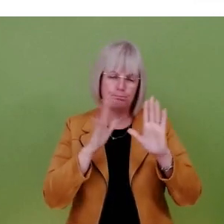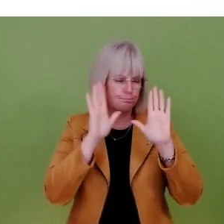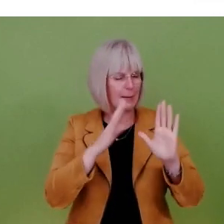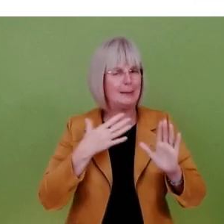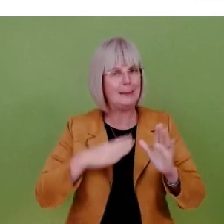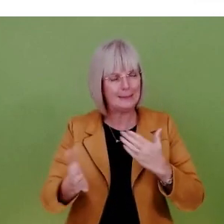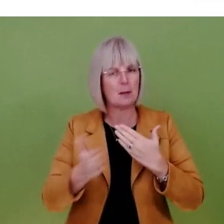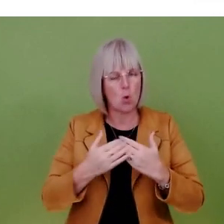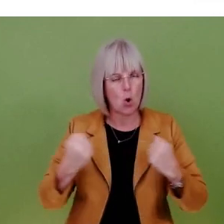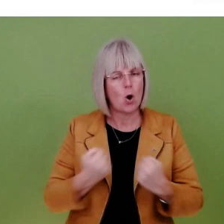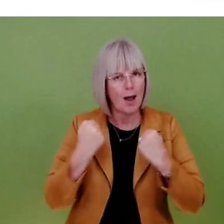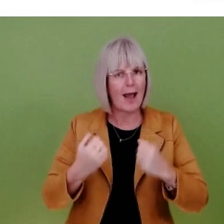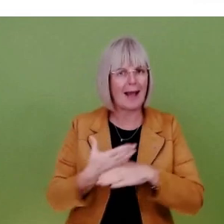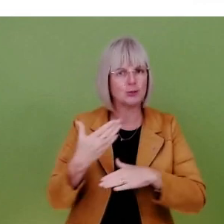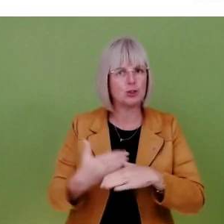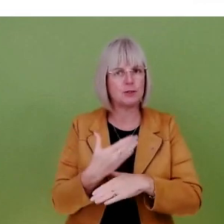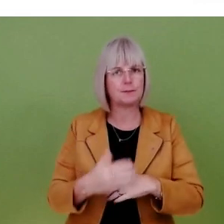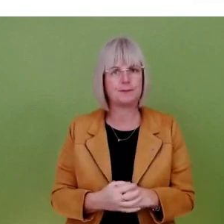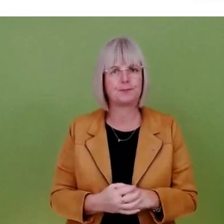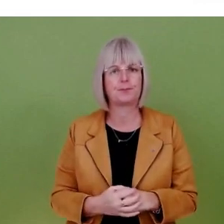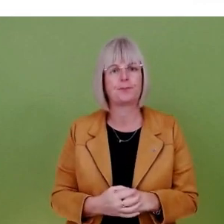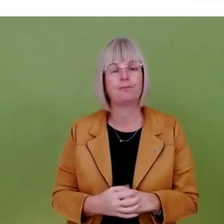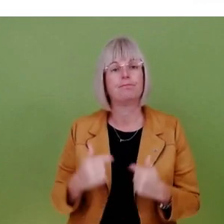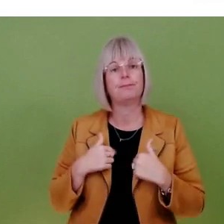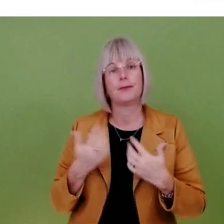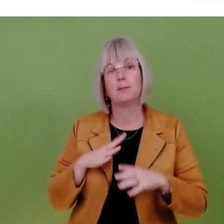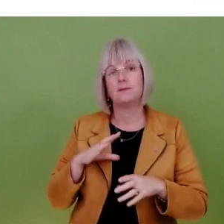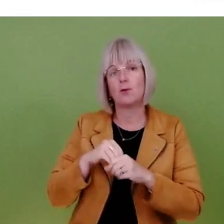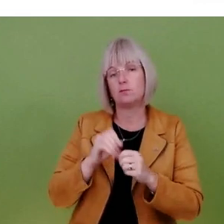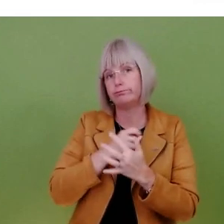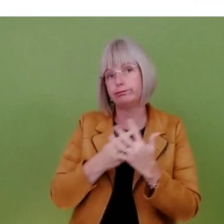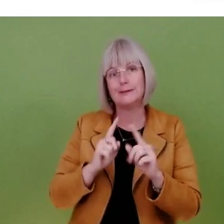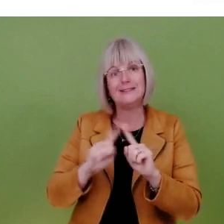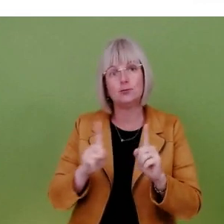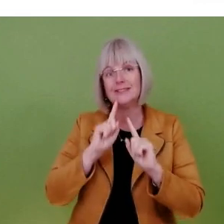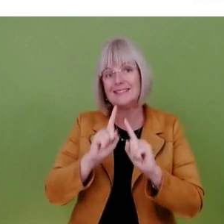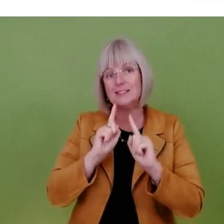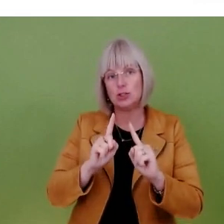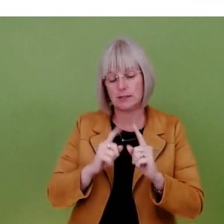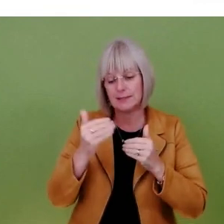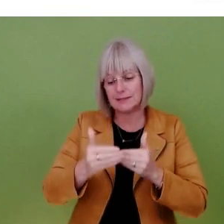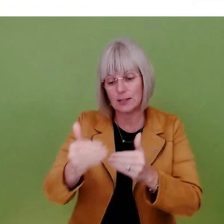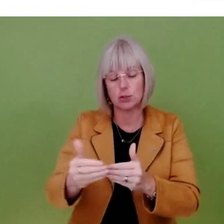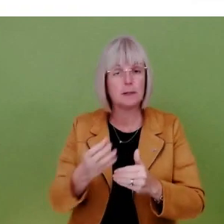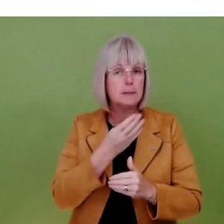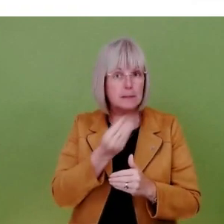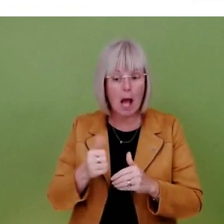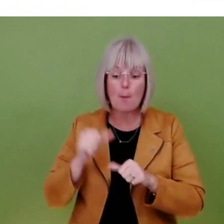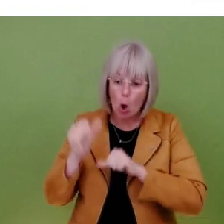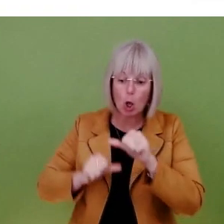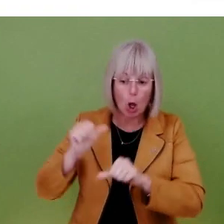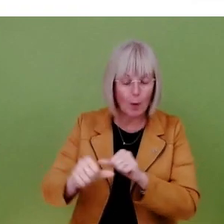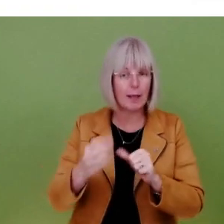I have been involved in a number of different teaching sessions, ongoing and one-off. These are for